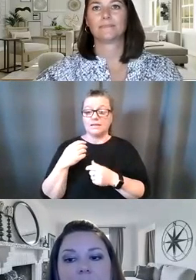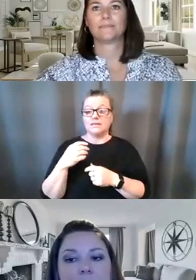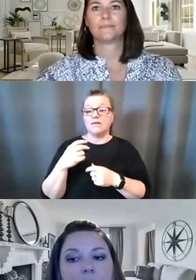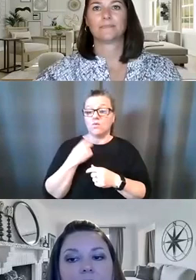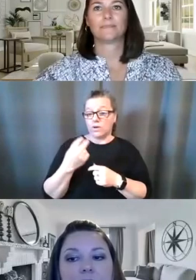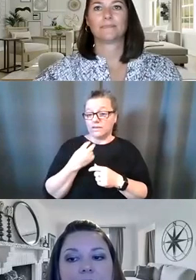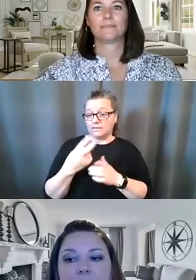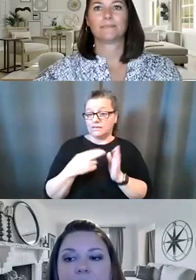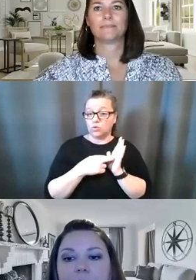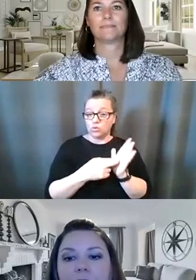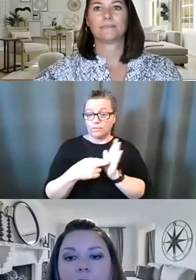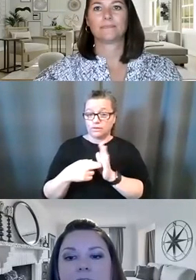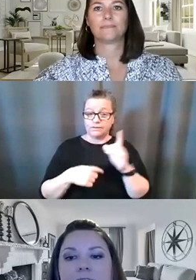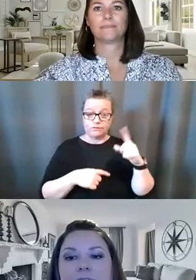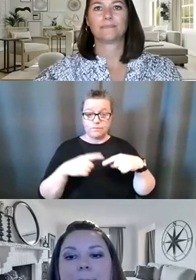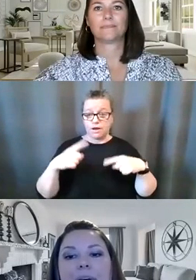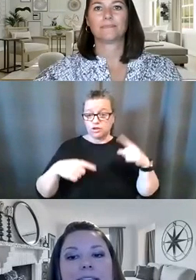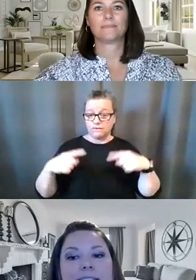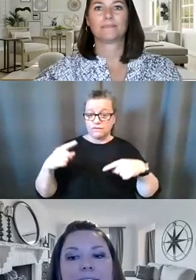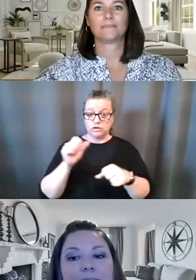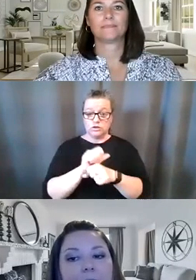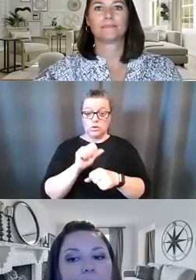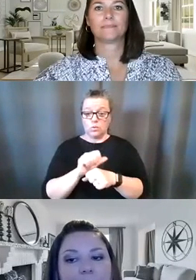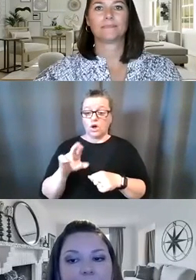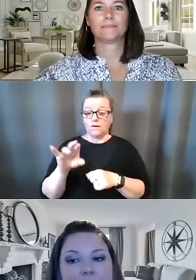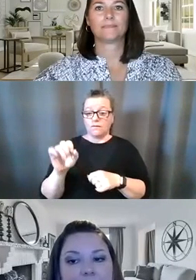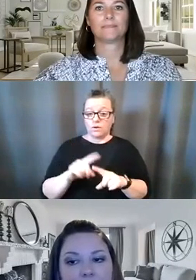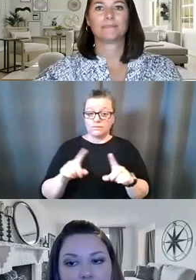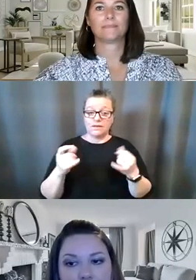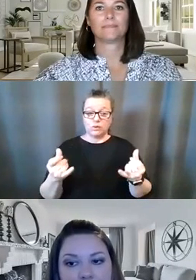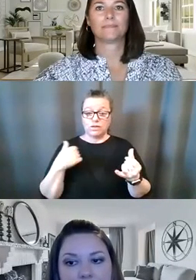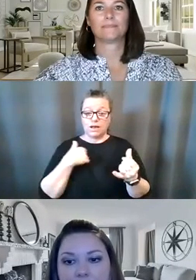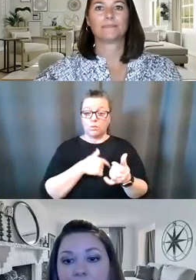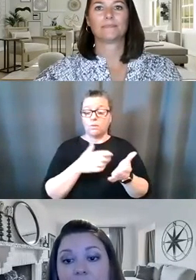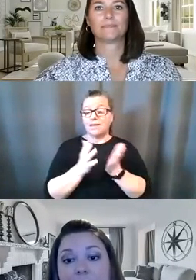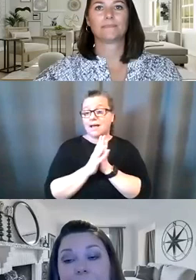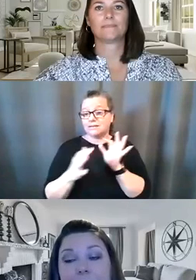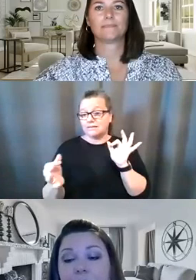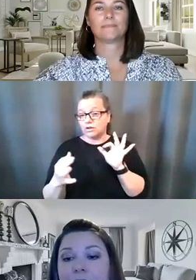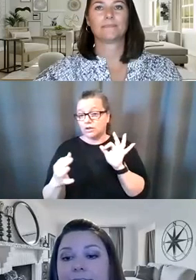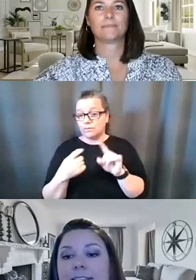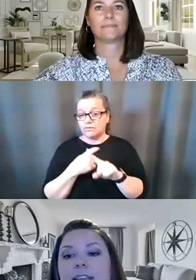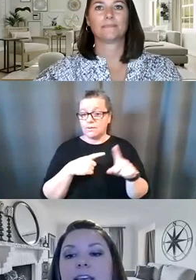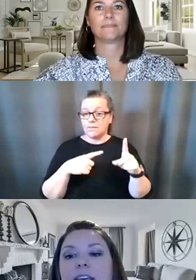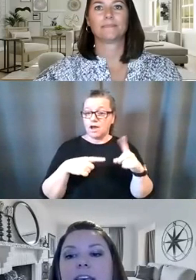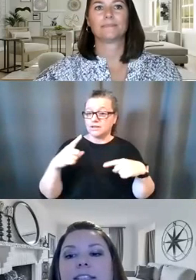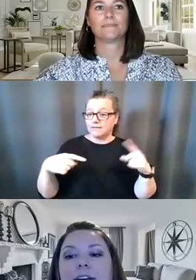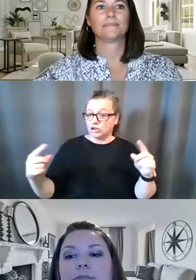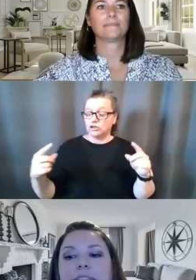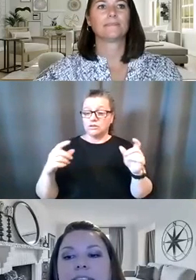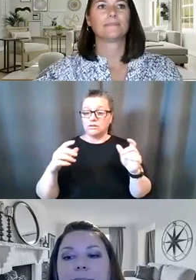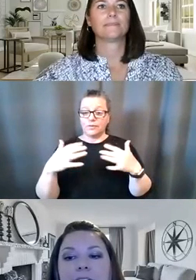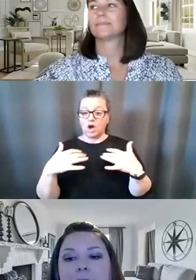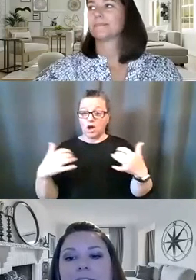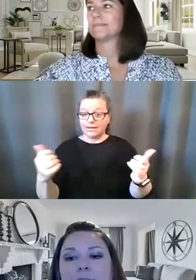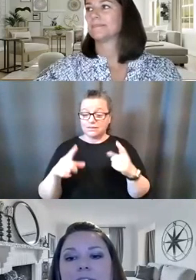from across our diverse workforce, but today we'll be asking for input from our diverse audience. So